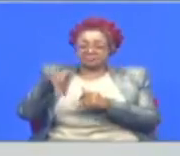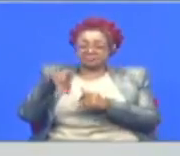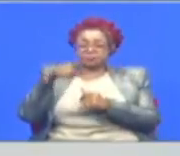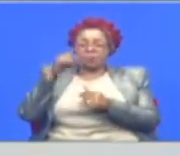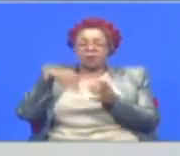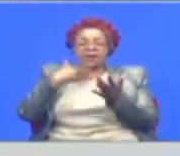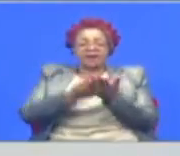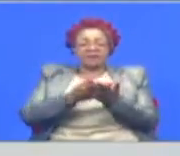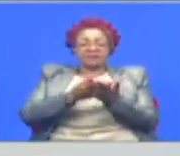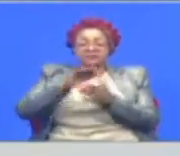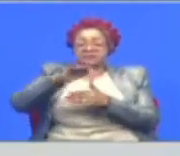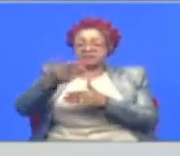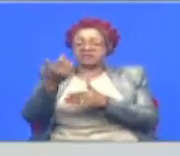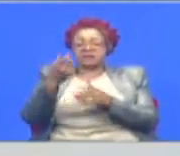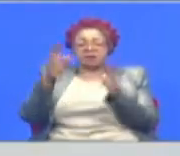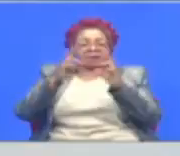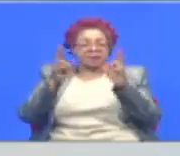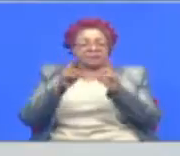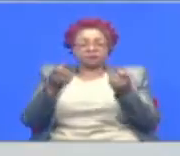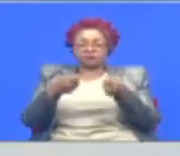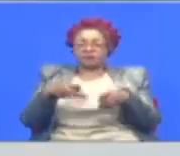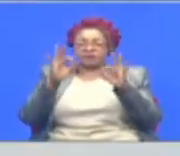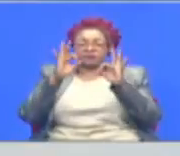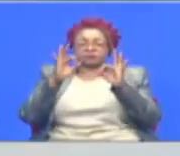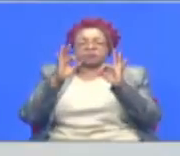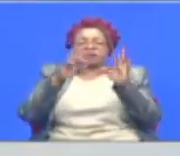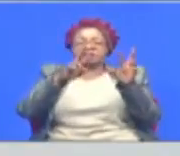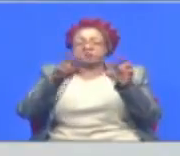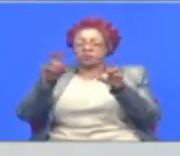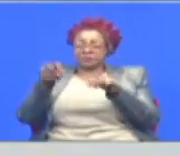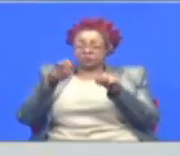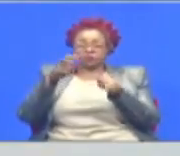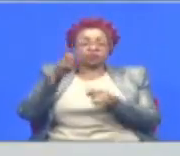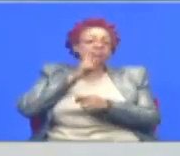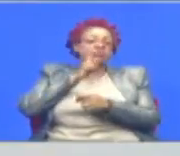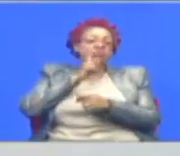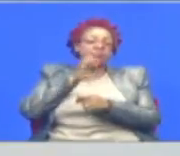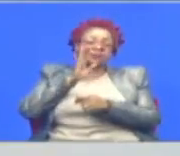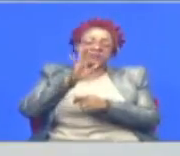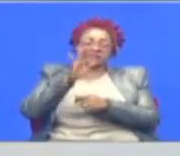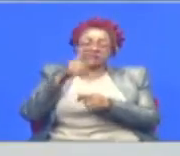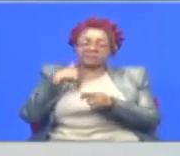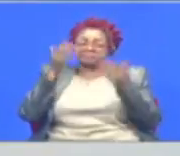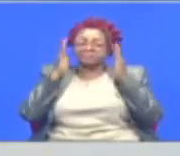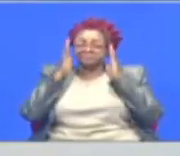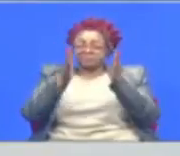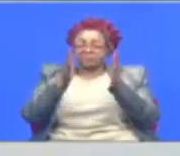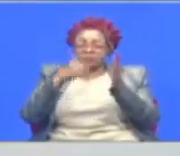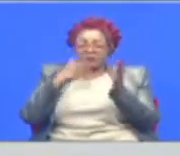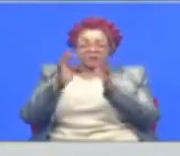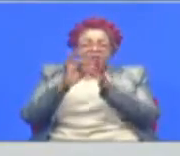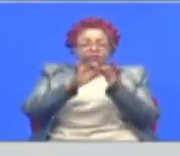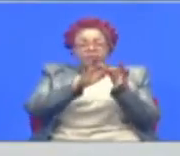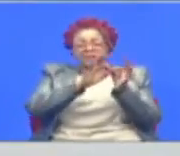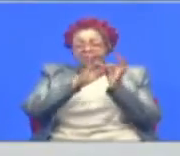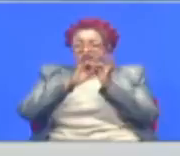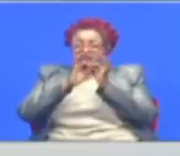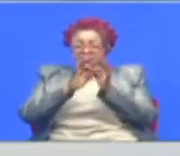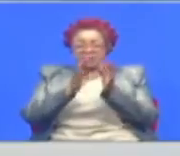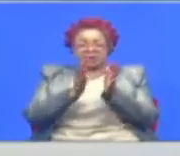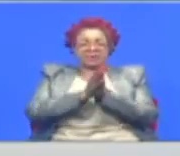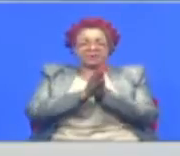city ready for his official inauguration tomorrow. Archbishop Anyolo has committed to foster unity, collaboration, and